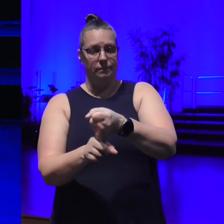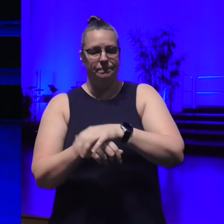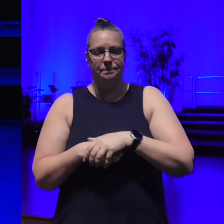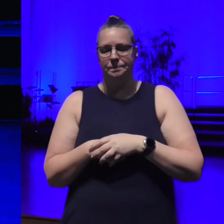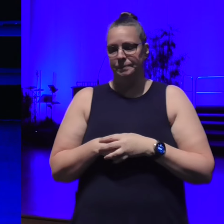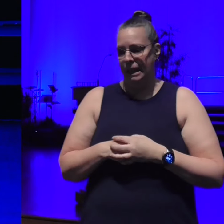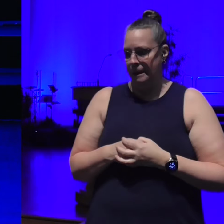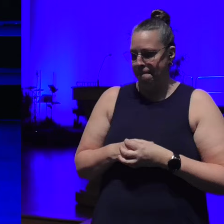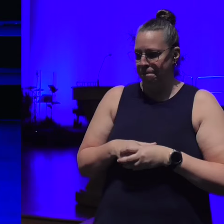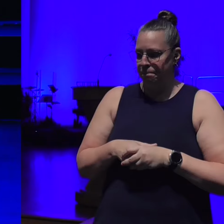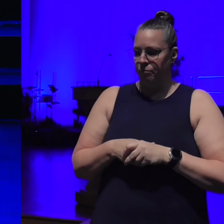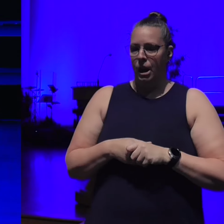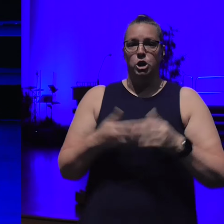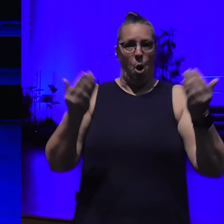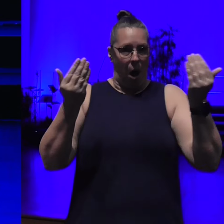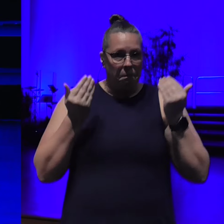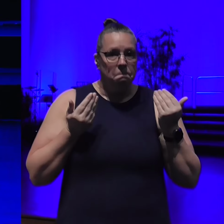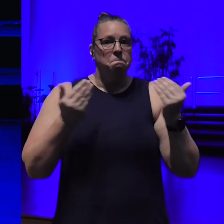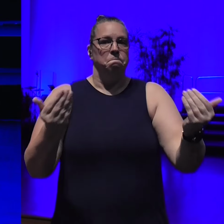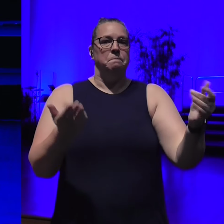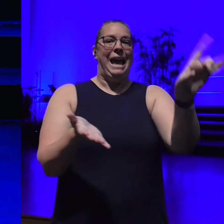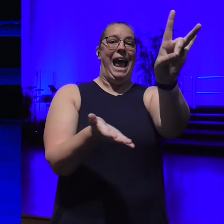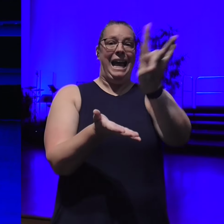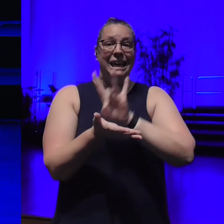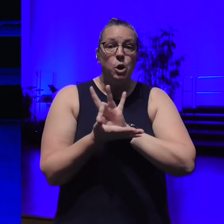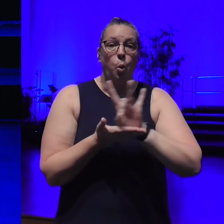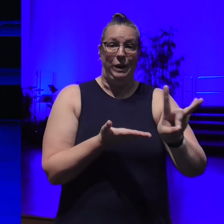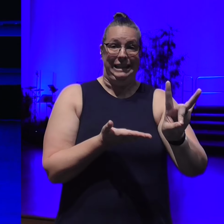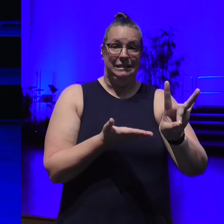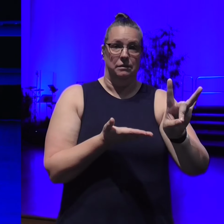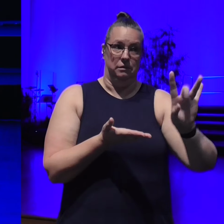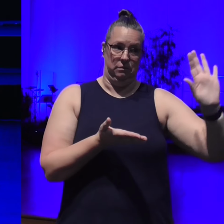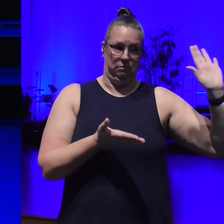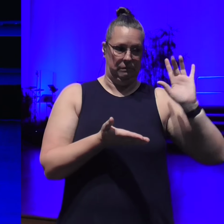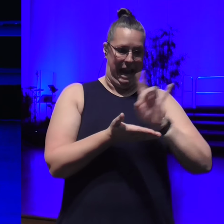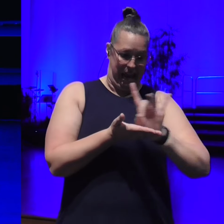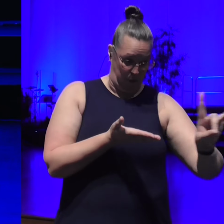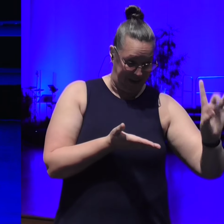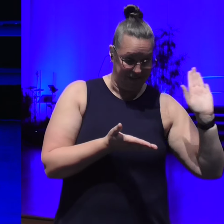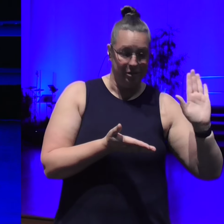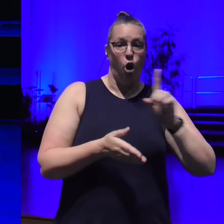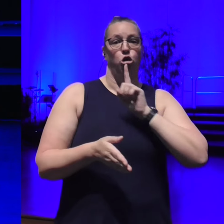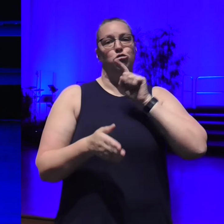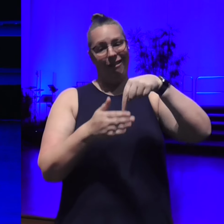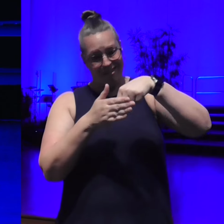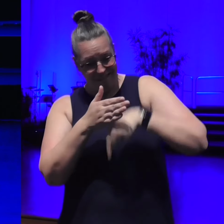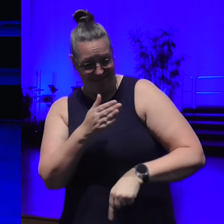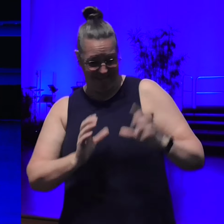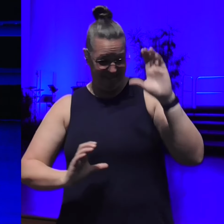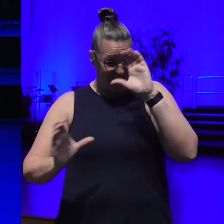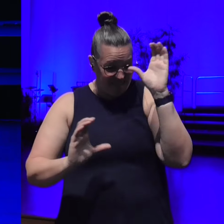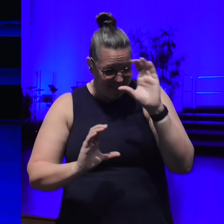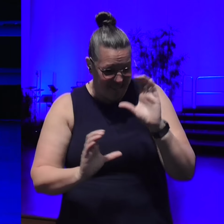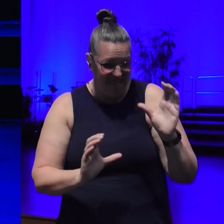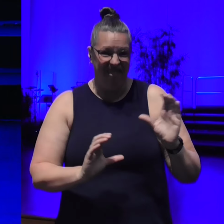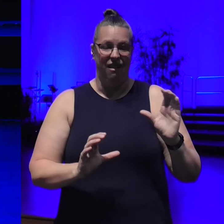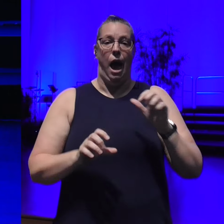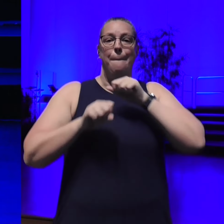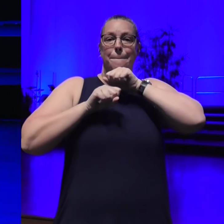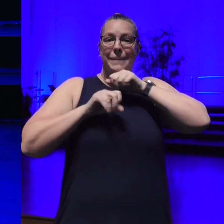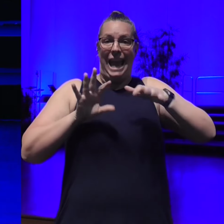so I set out on an 8-week journey 8 weeks ago to really deepen into the Beatitudes. I had some